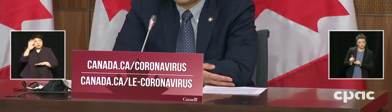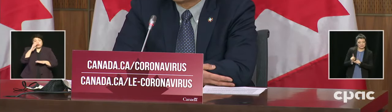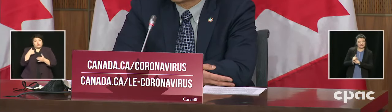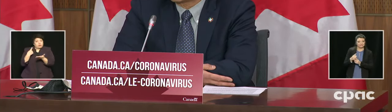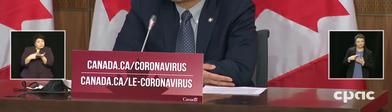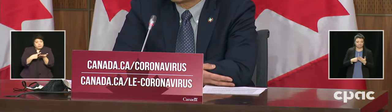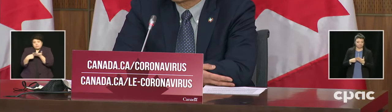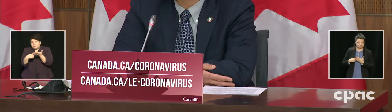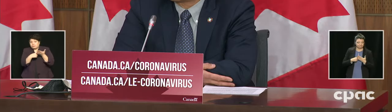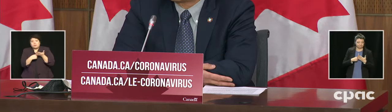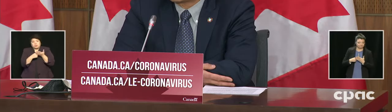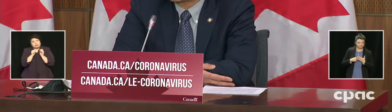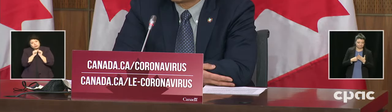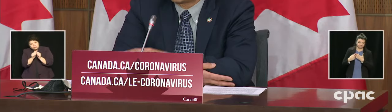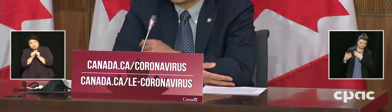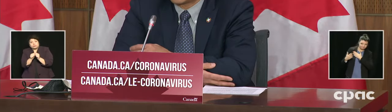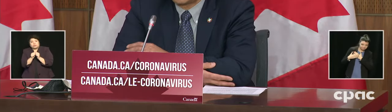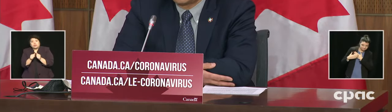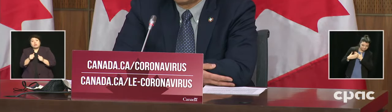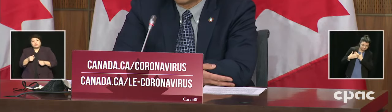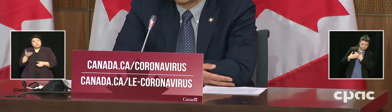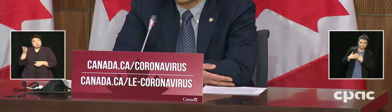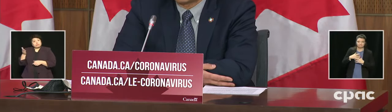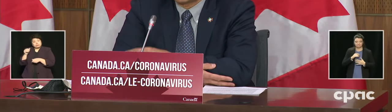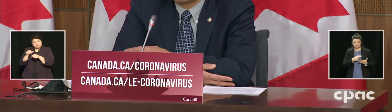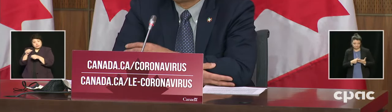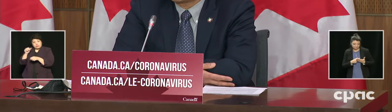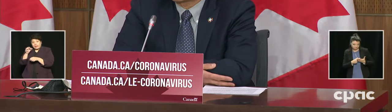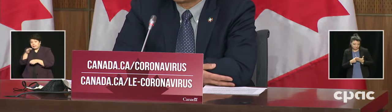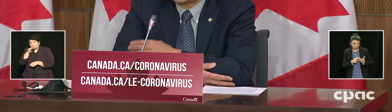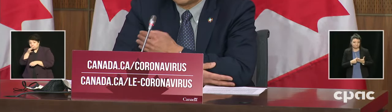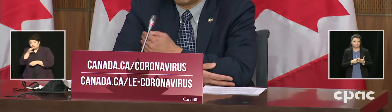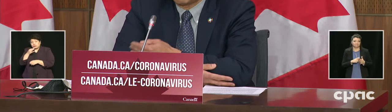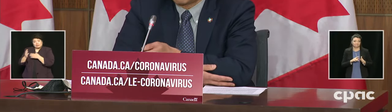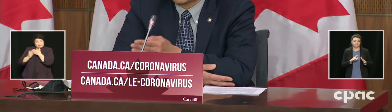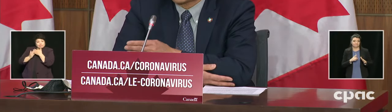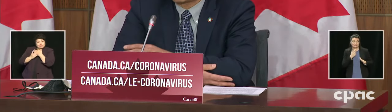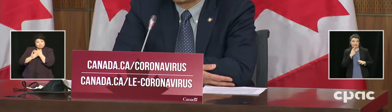donner les meilleures recommandations pour comment il faut